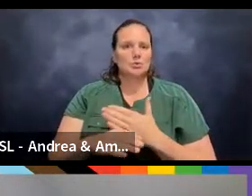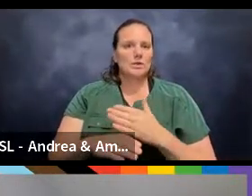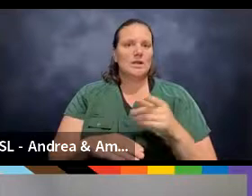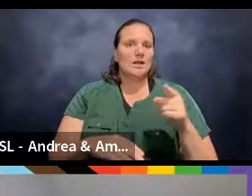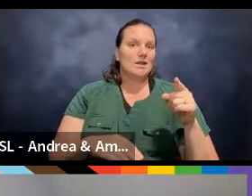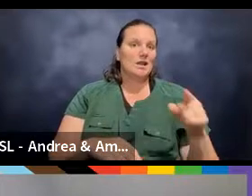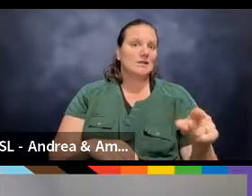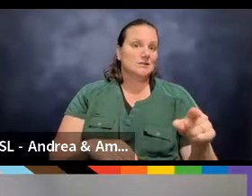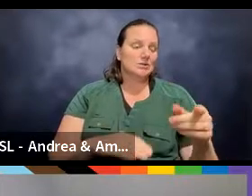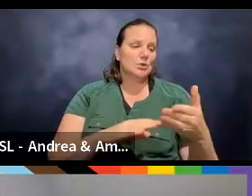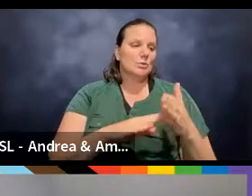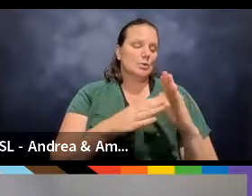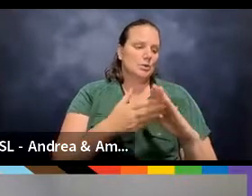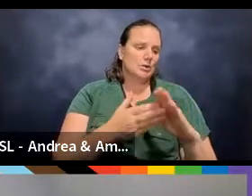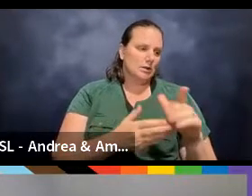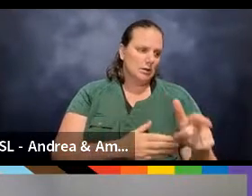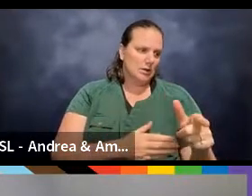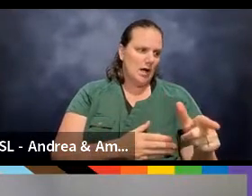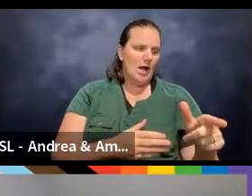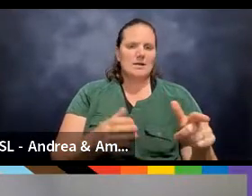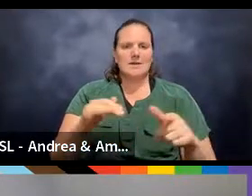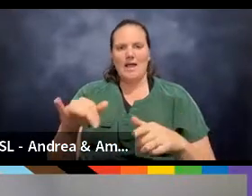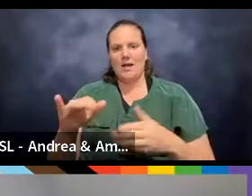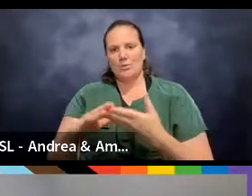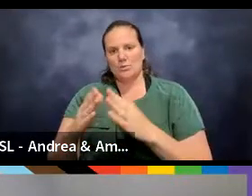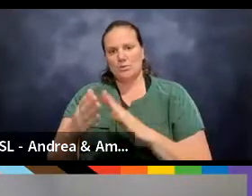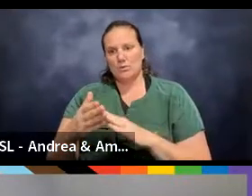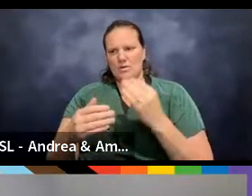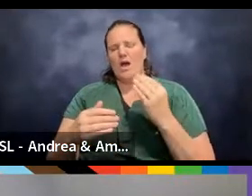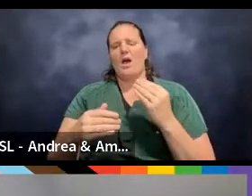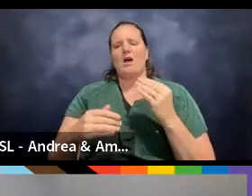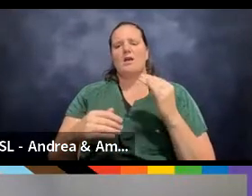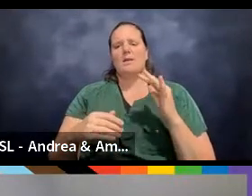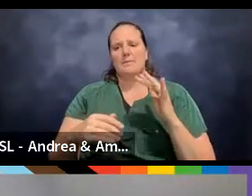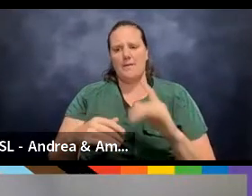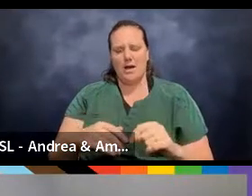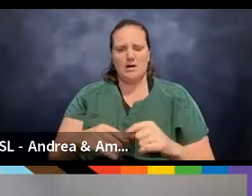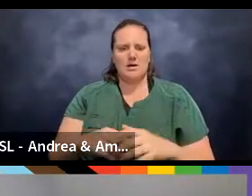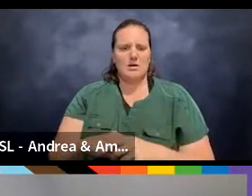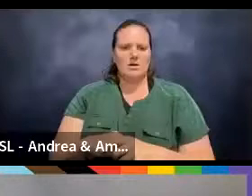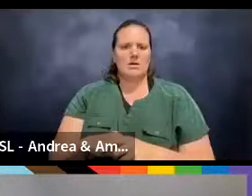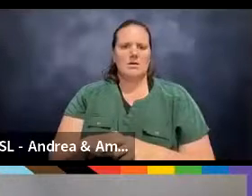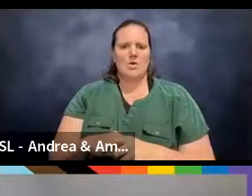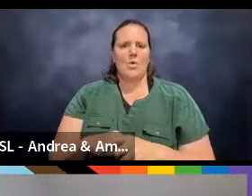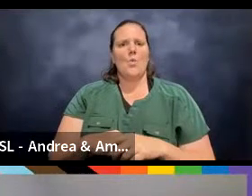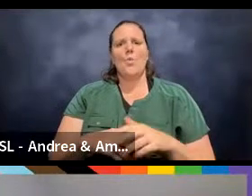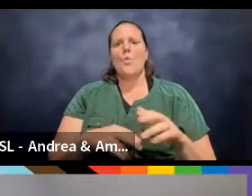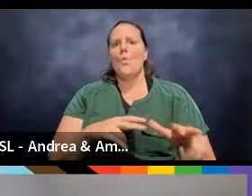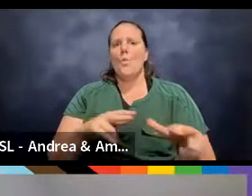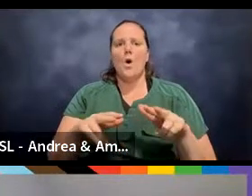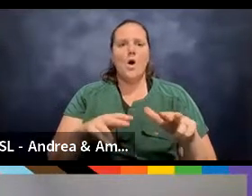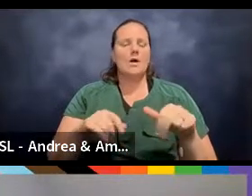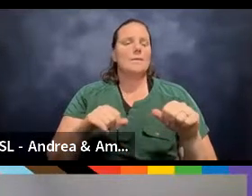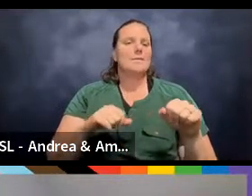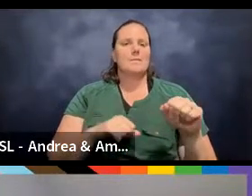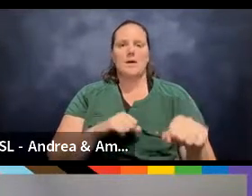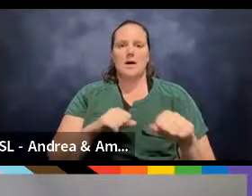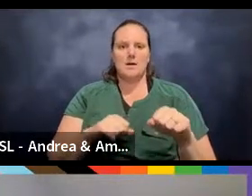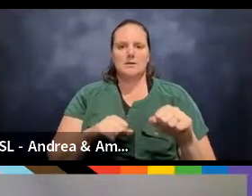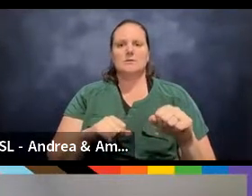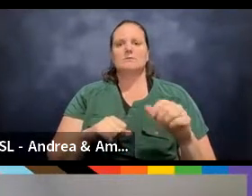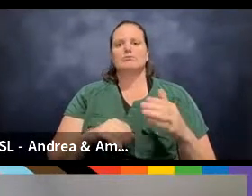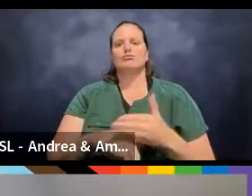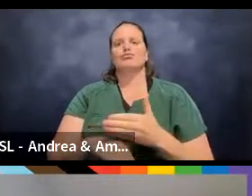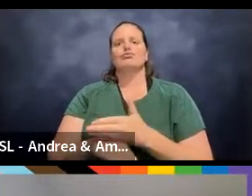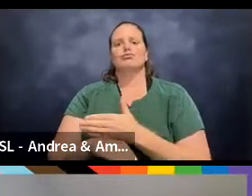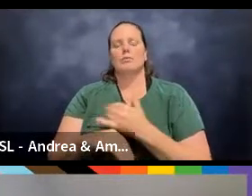this community and that community? Have you thought about how walking and biking can be enhanced